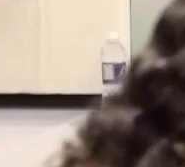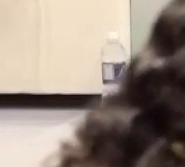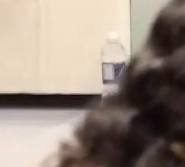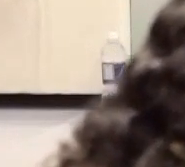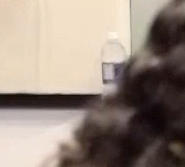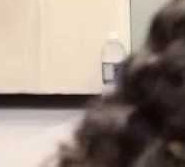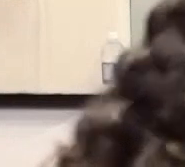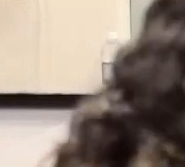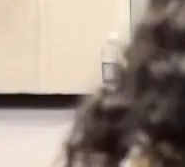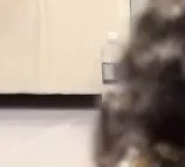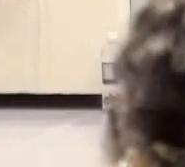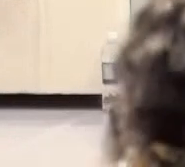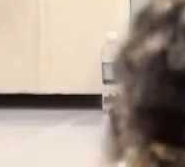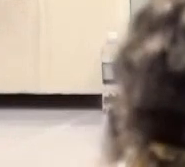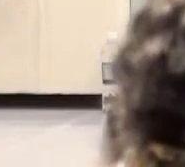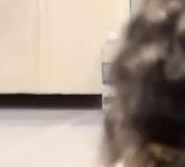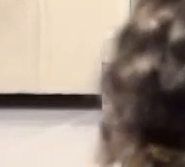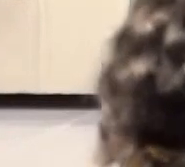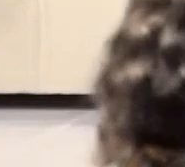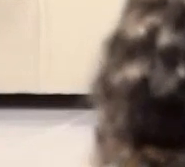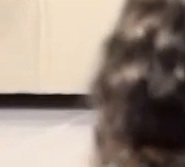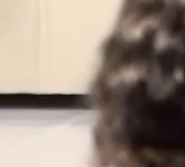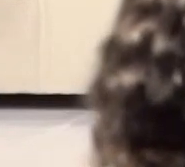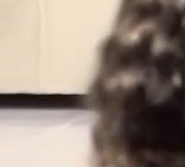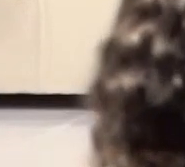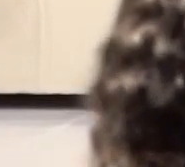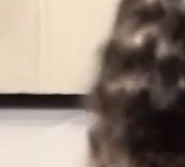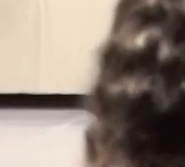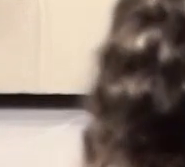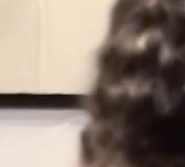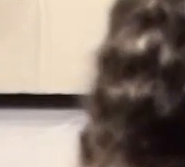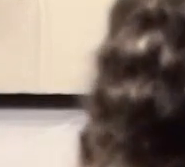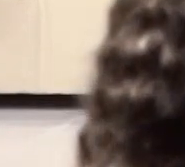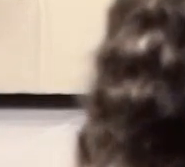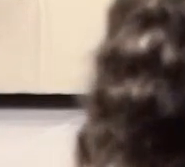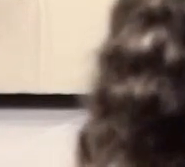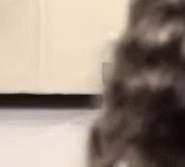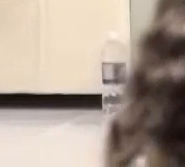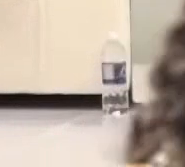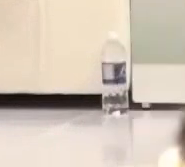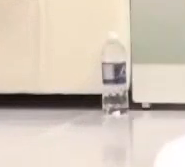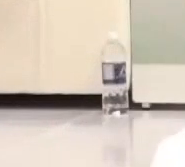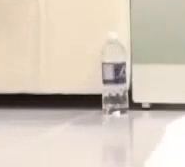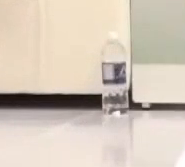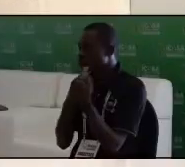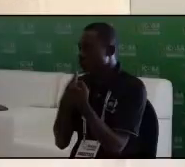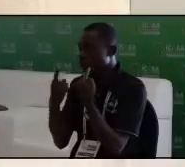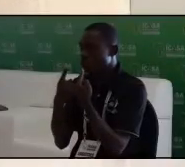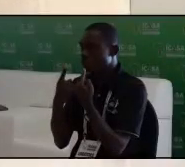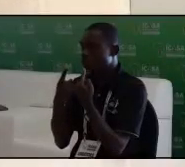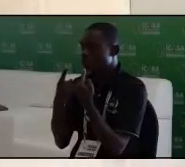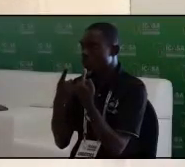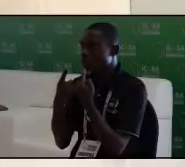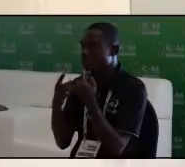TB at PSI. Both of who've really been leading the charge for expanding the choices of different types of